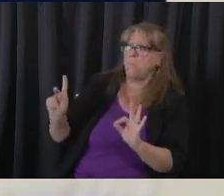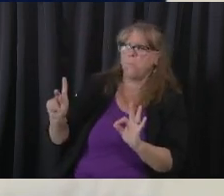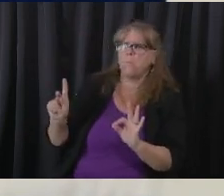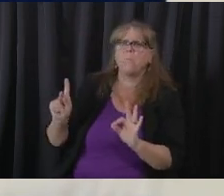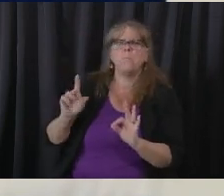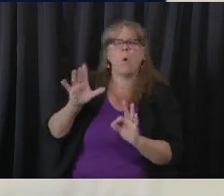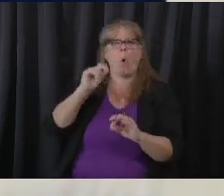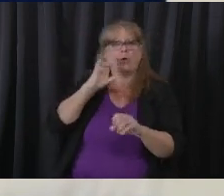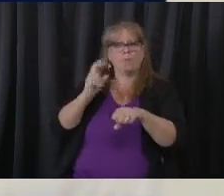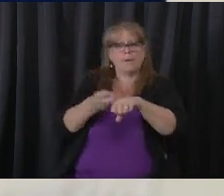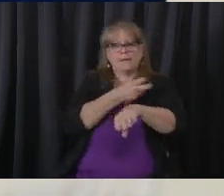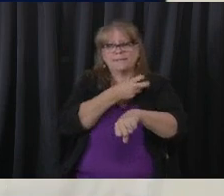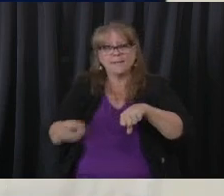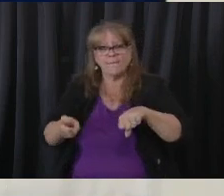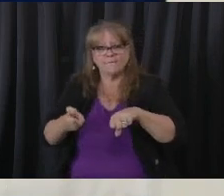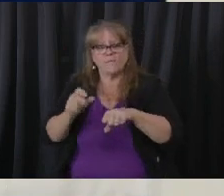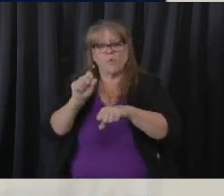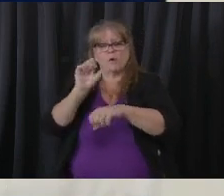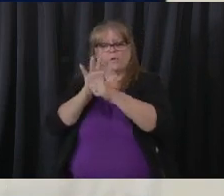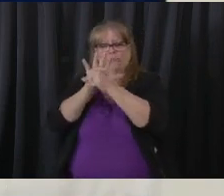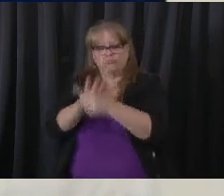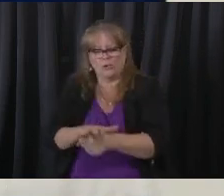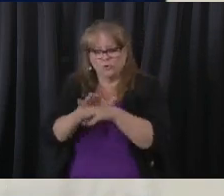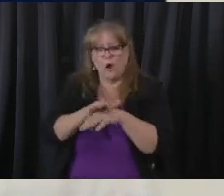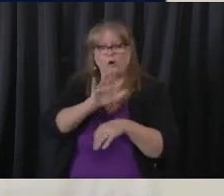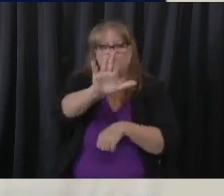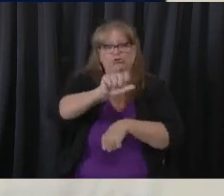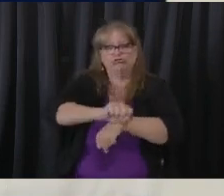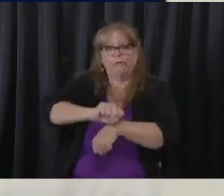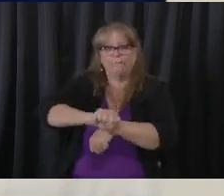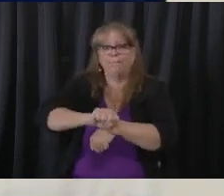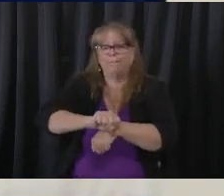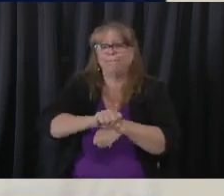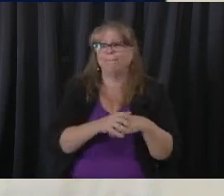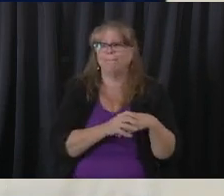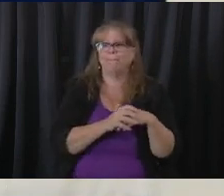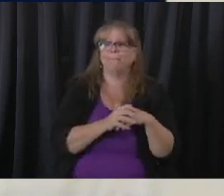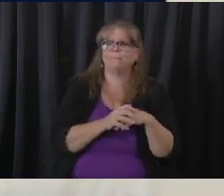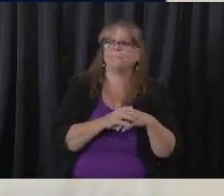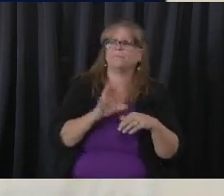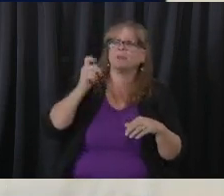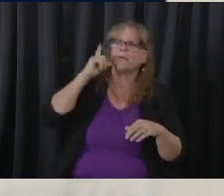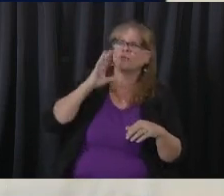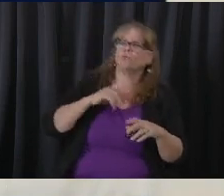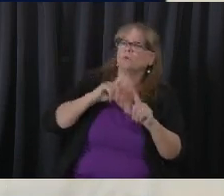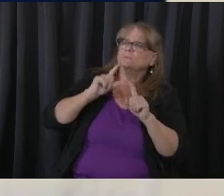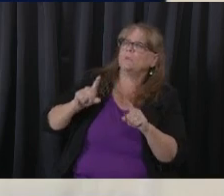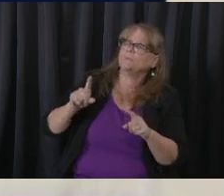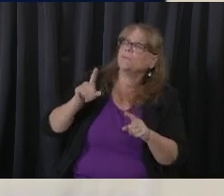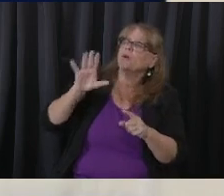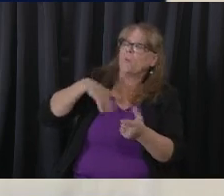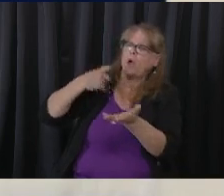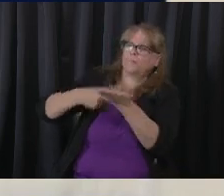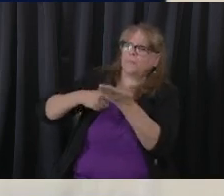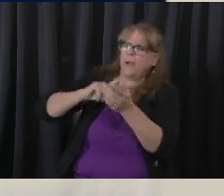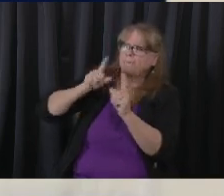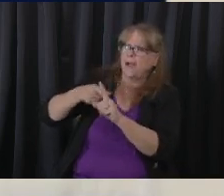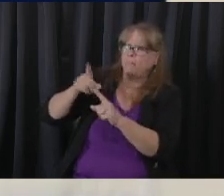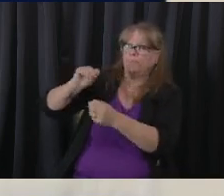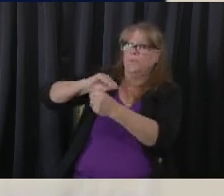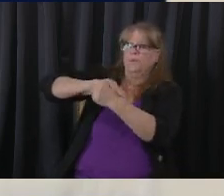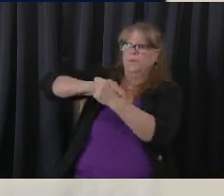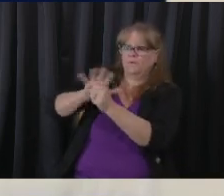the incompetence of the national coronavirus response, which I have talked about in the past, states competing against each other for equipment, the lack of national